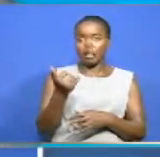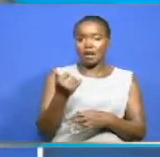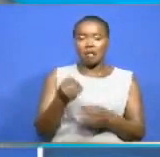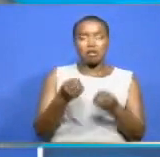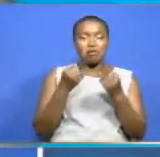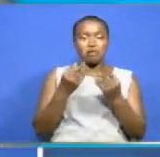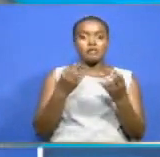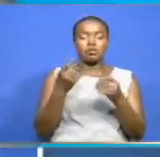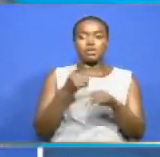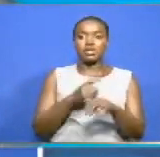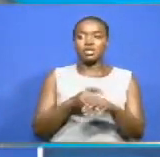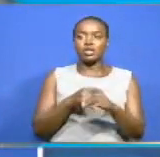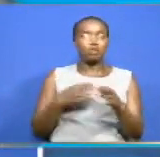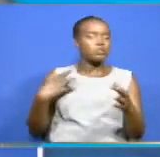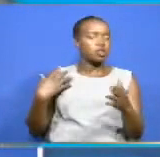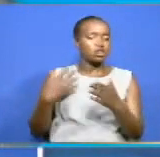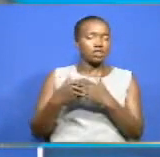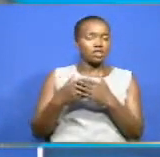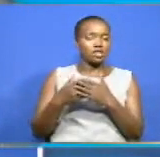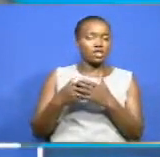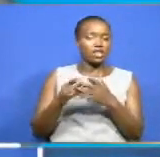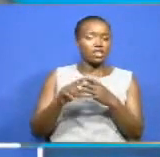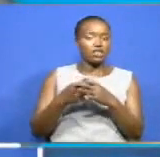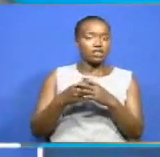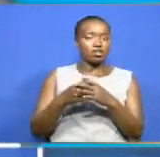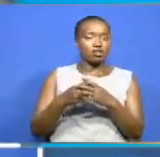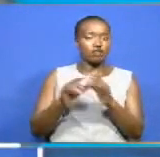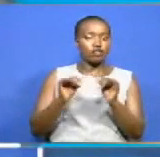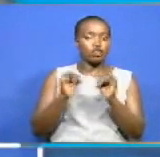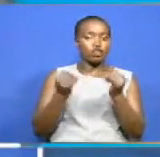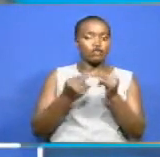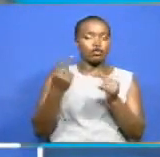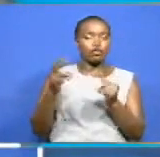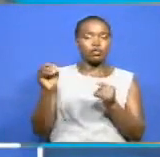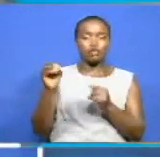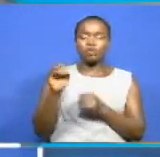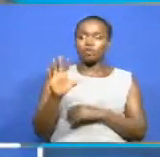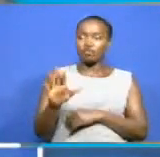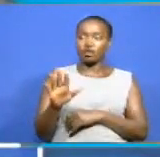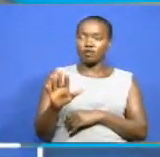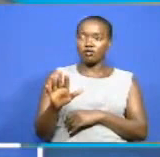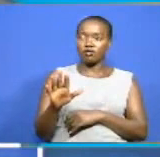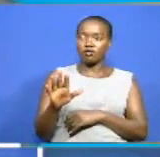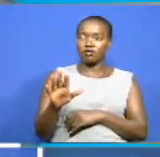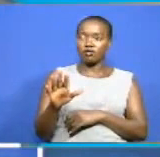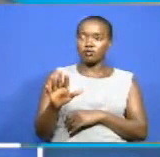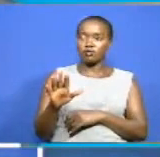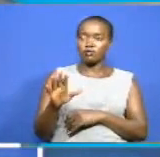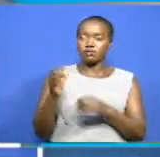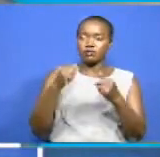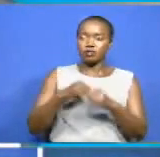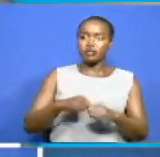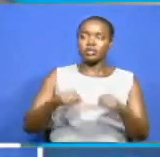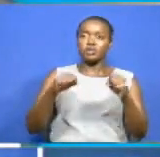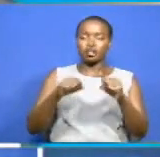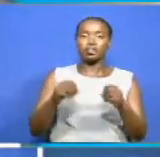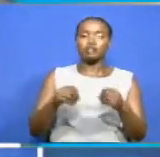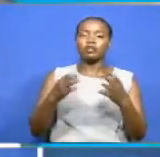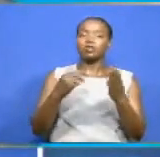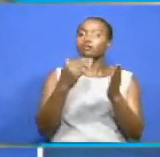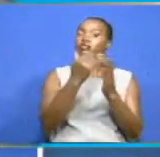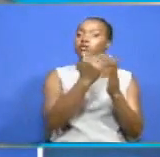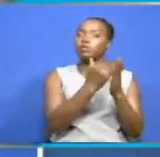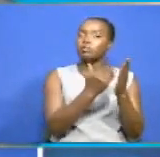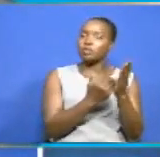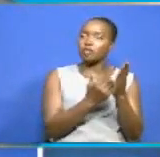time, since the beginning of the institution in 2005, we have developed capacity to deliver programs